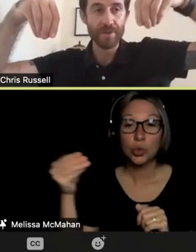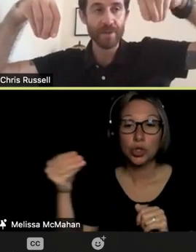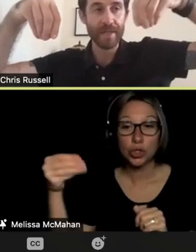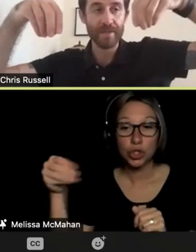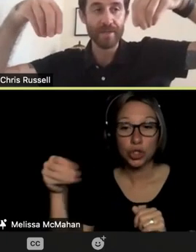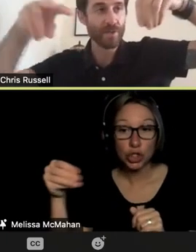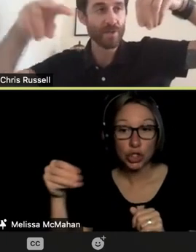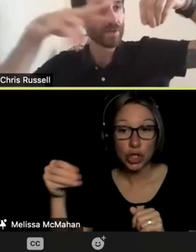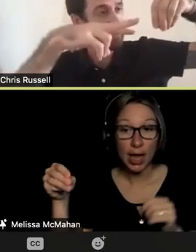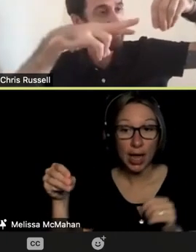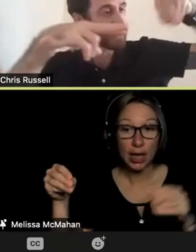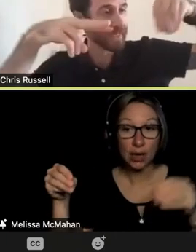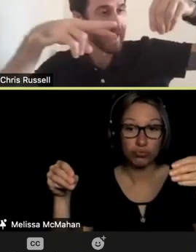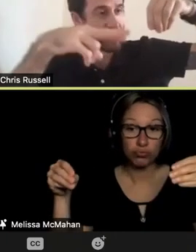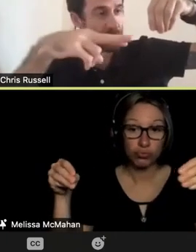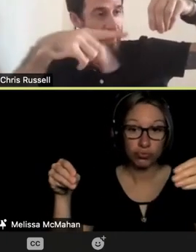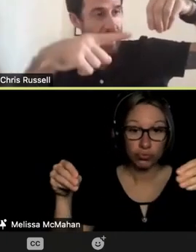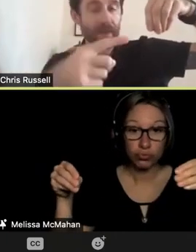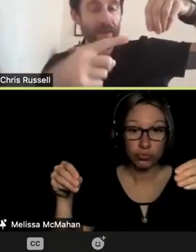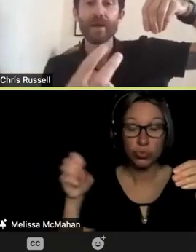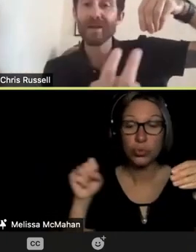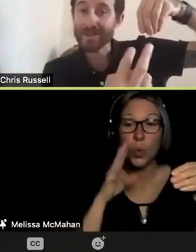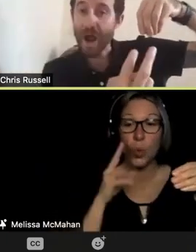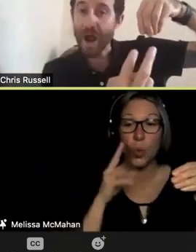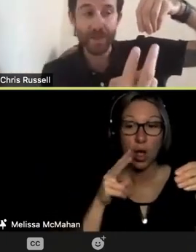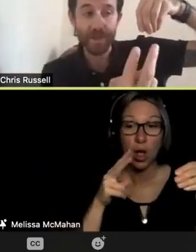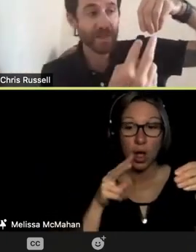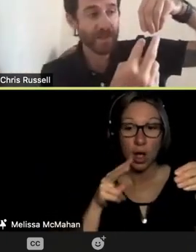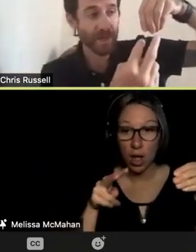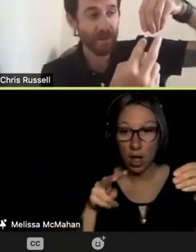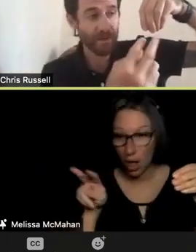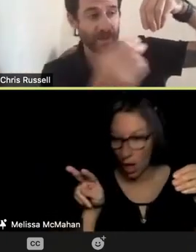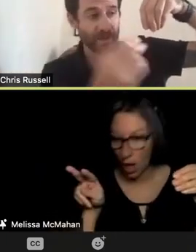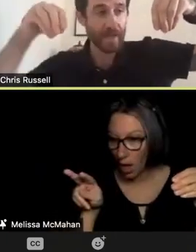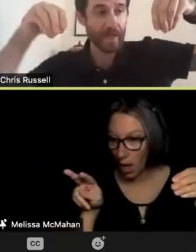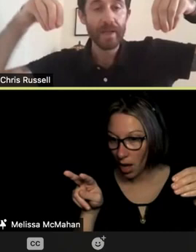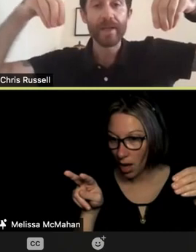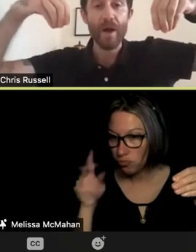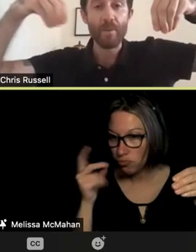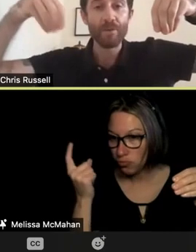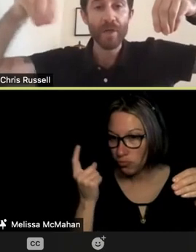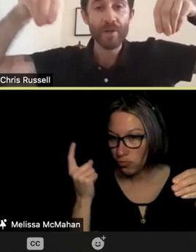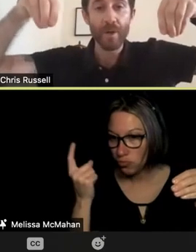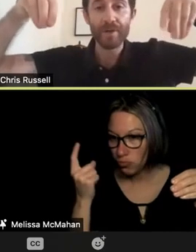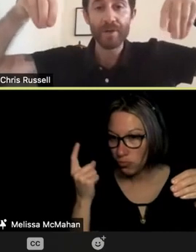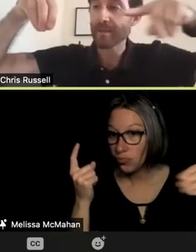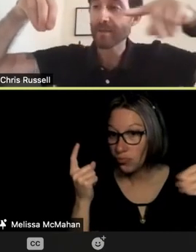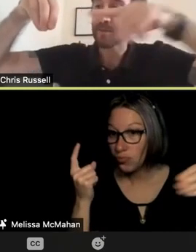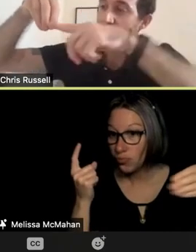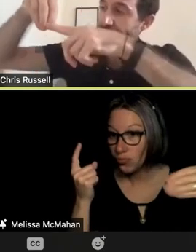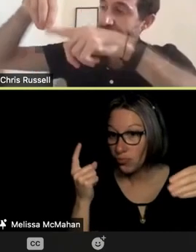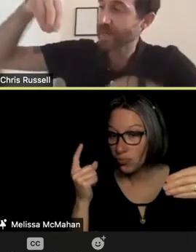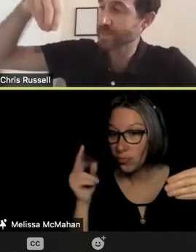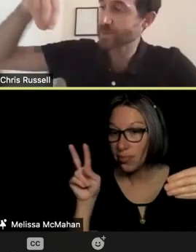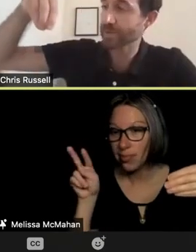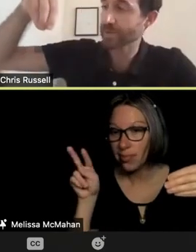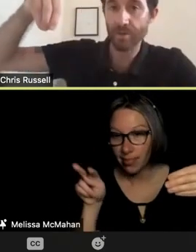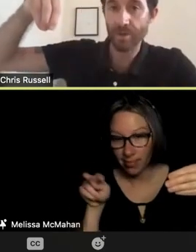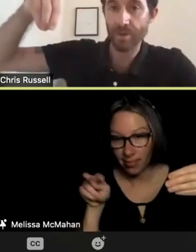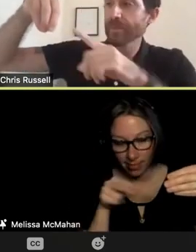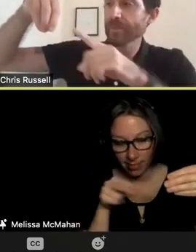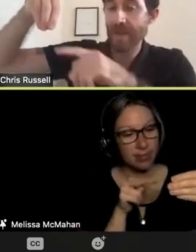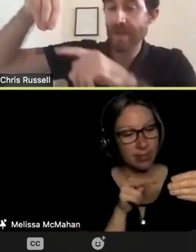to the symbol to get the student to shift his gaze to look at it. Stop and just consider it for a second. Now move the other one to get him to shift his